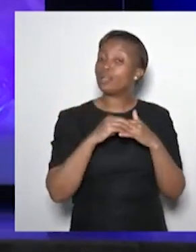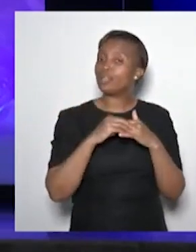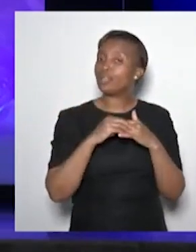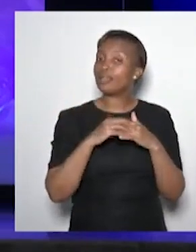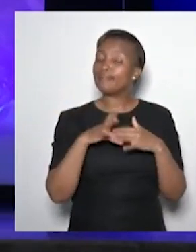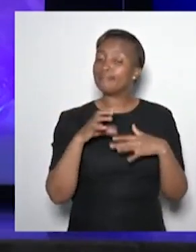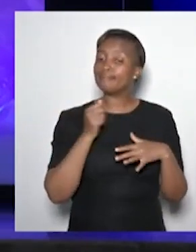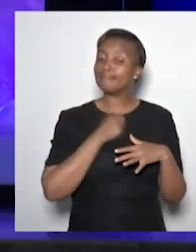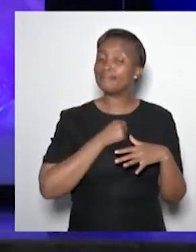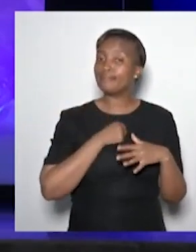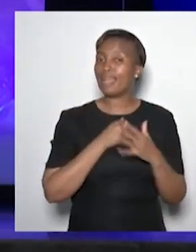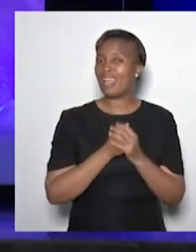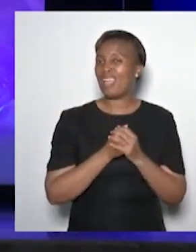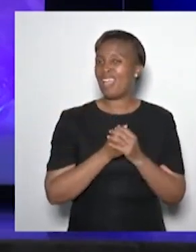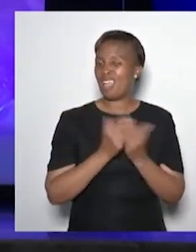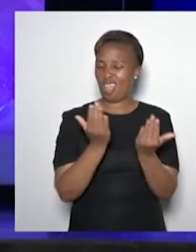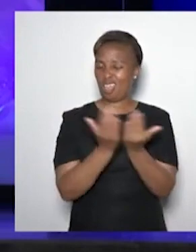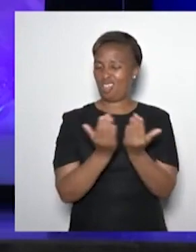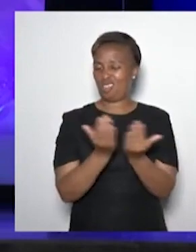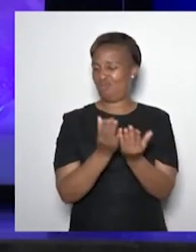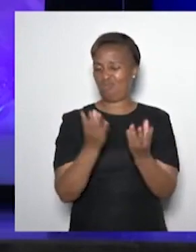Kitsama ka buka ye.